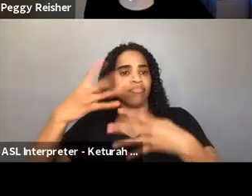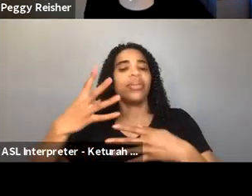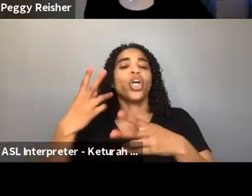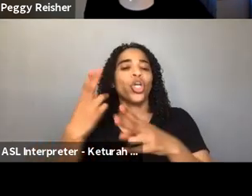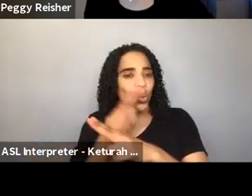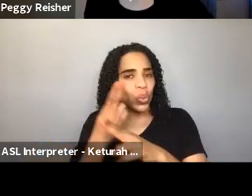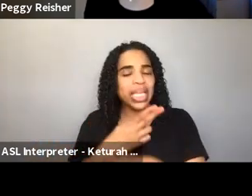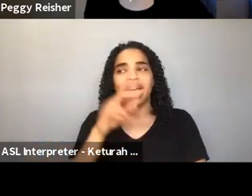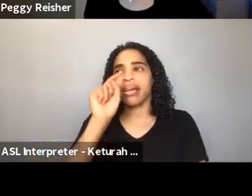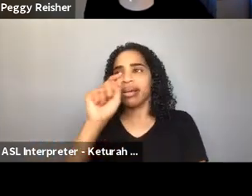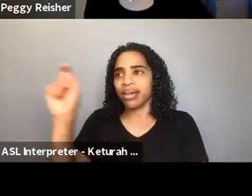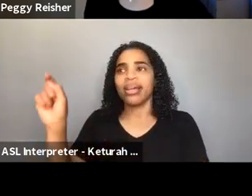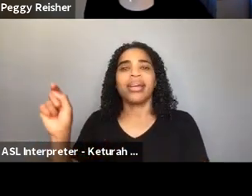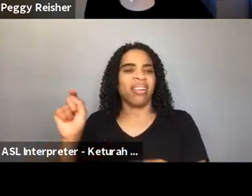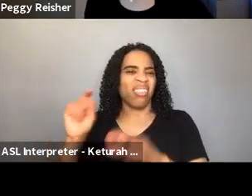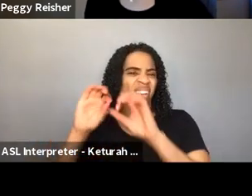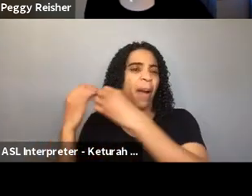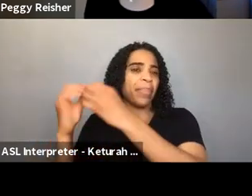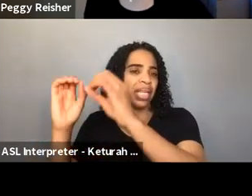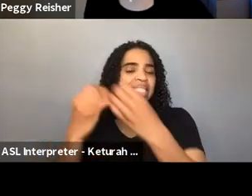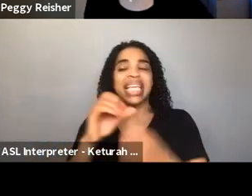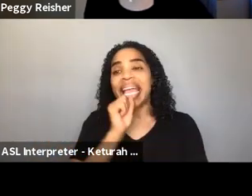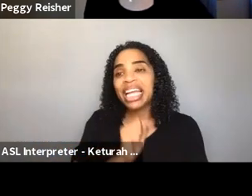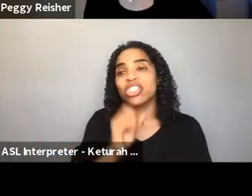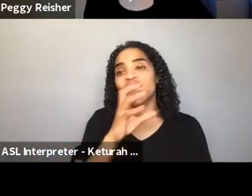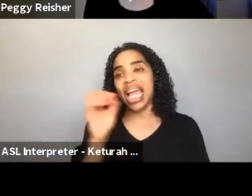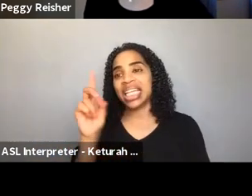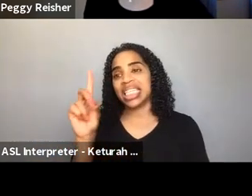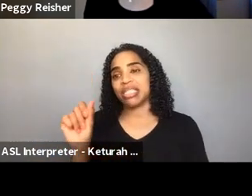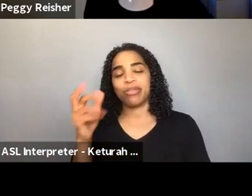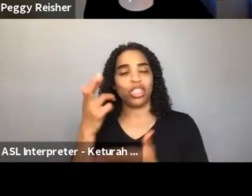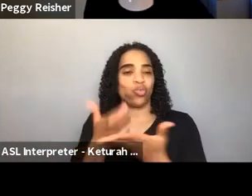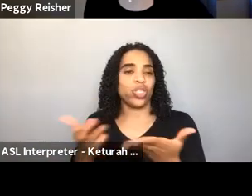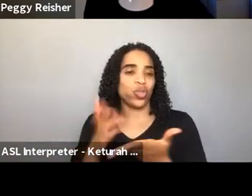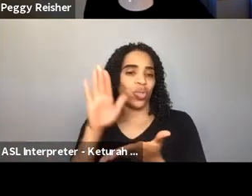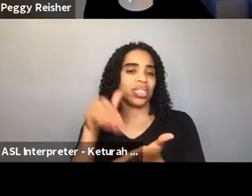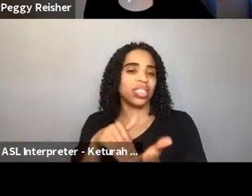Aging and Disability Resource Center.